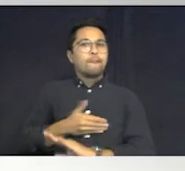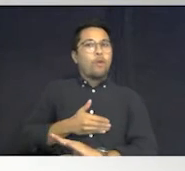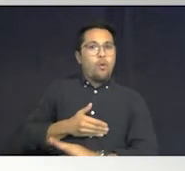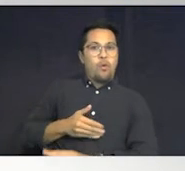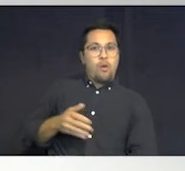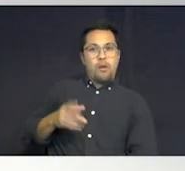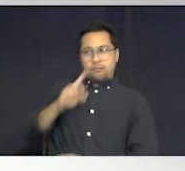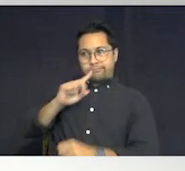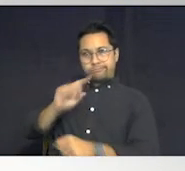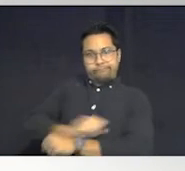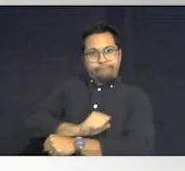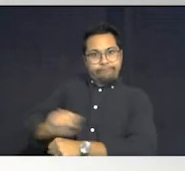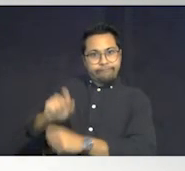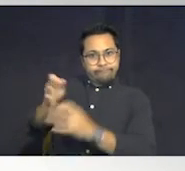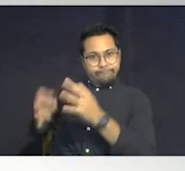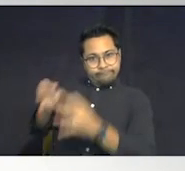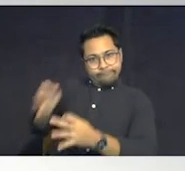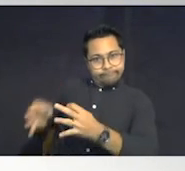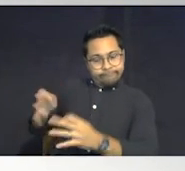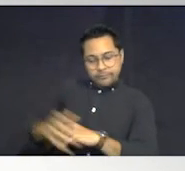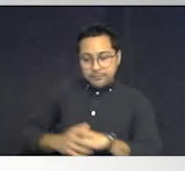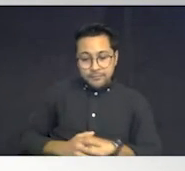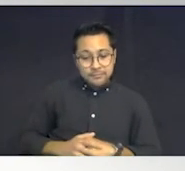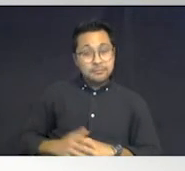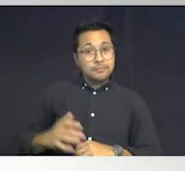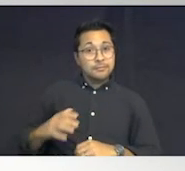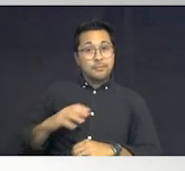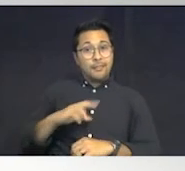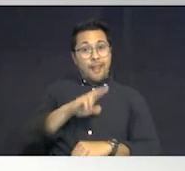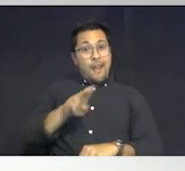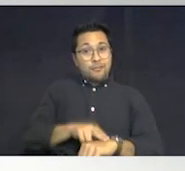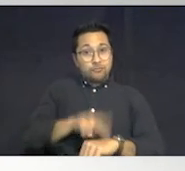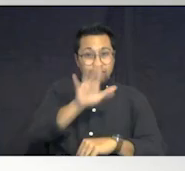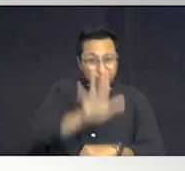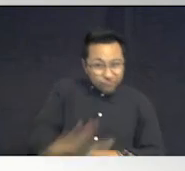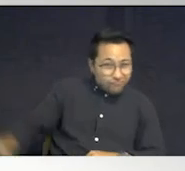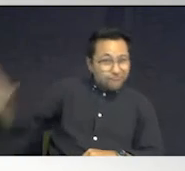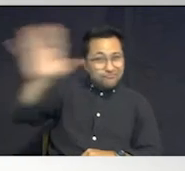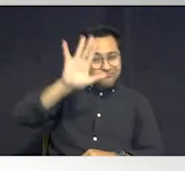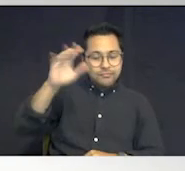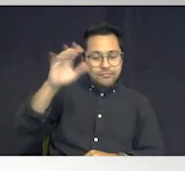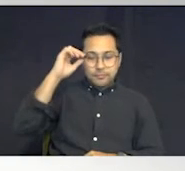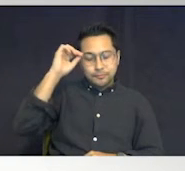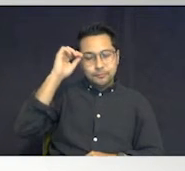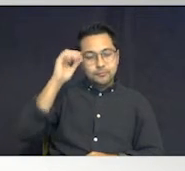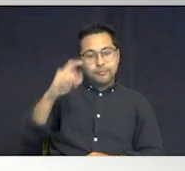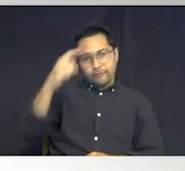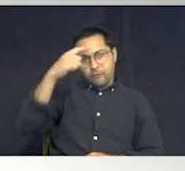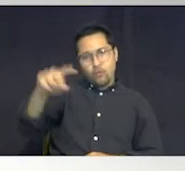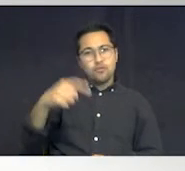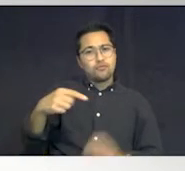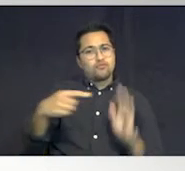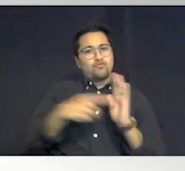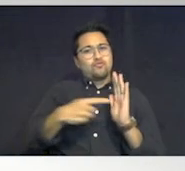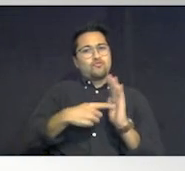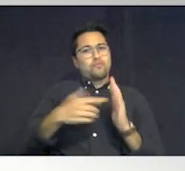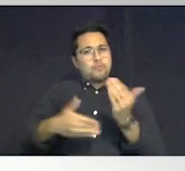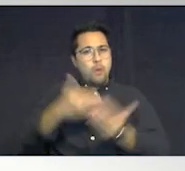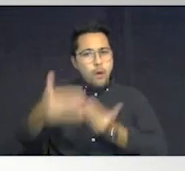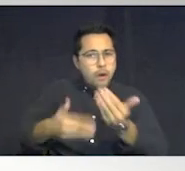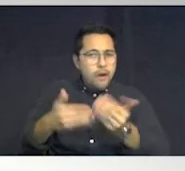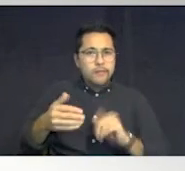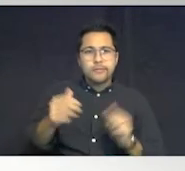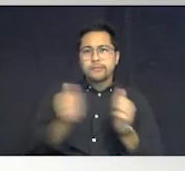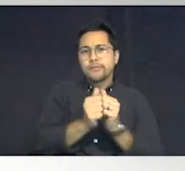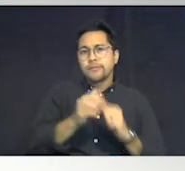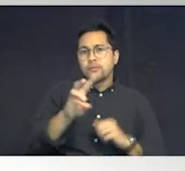proceed. Nationally, this number of those due process complaints that are resolved through a